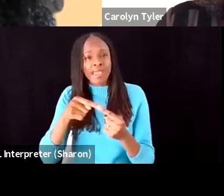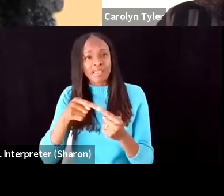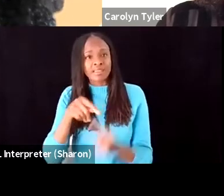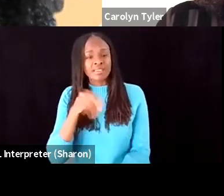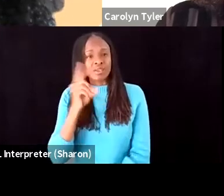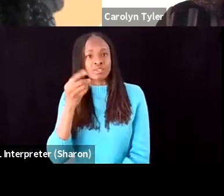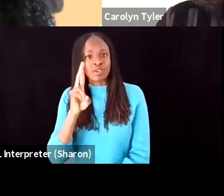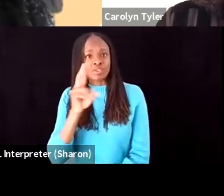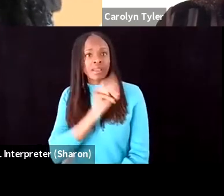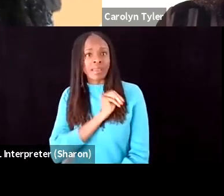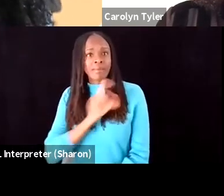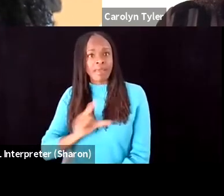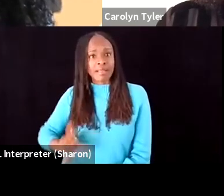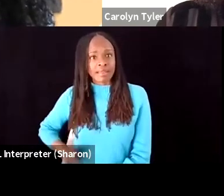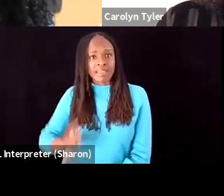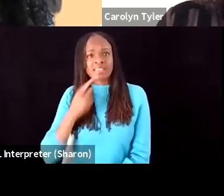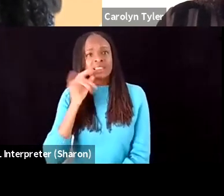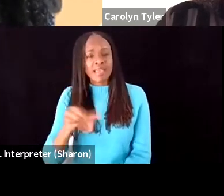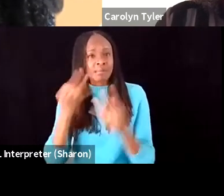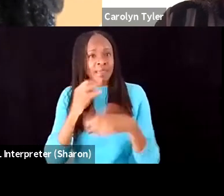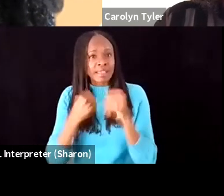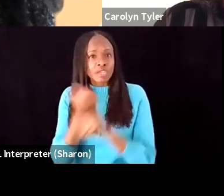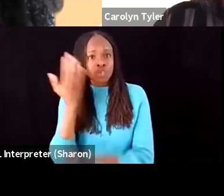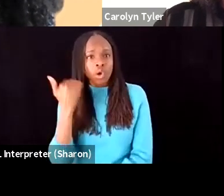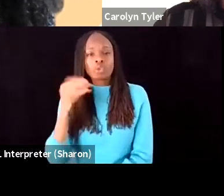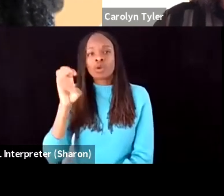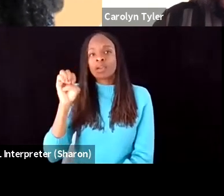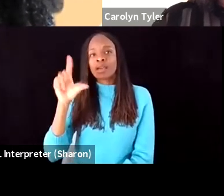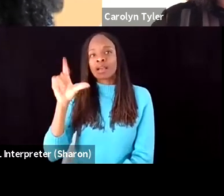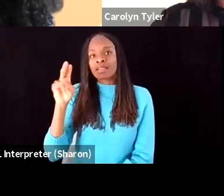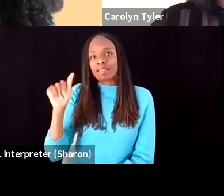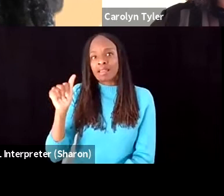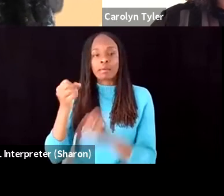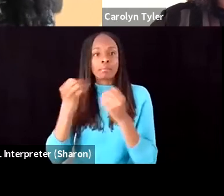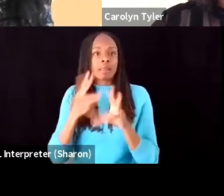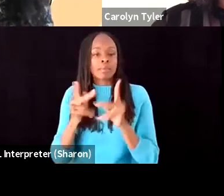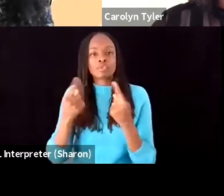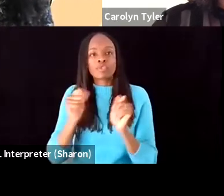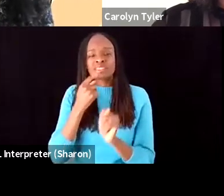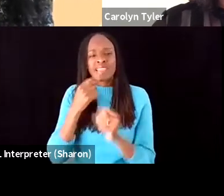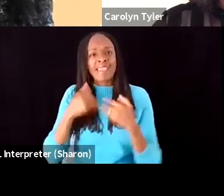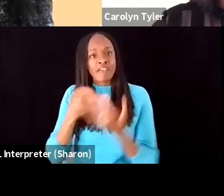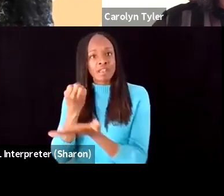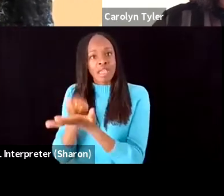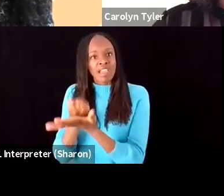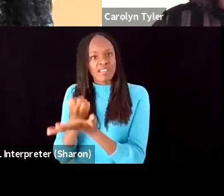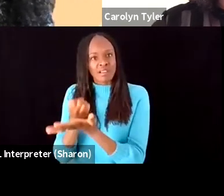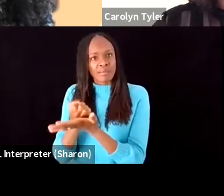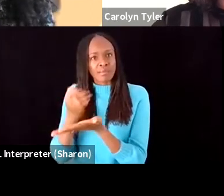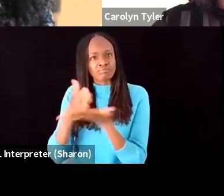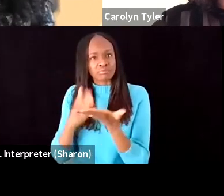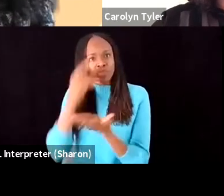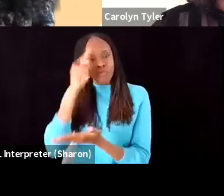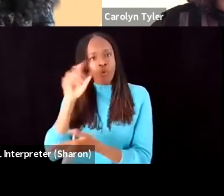years ago. And so, Elena, a lot of people have tried to say there is an economic component for